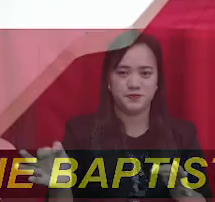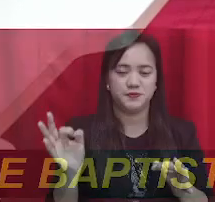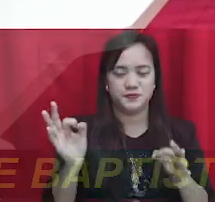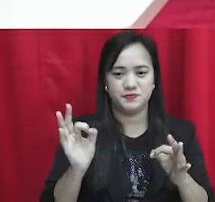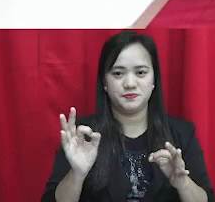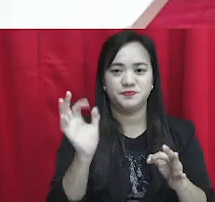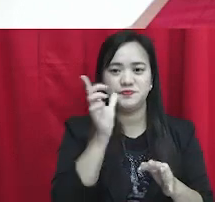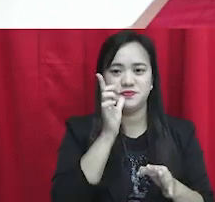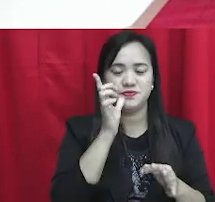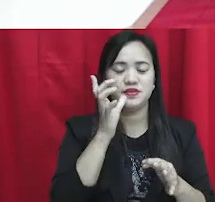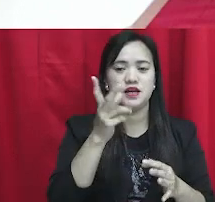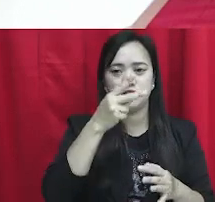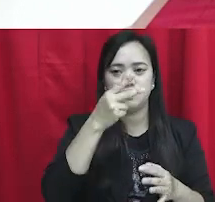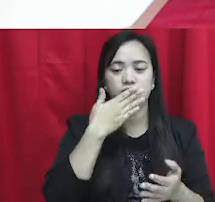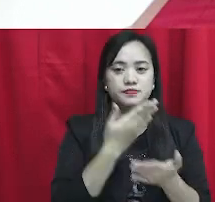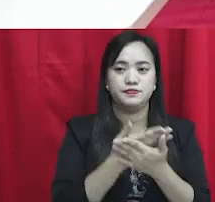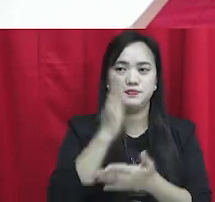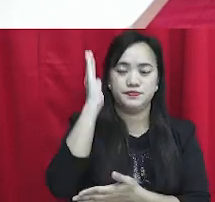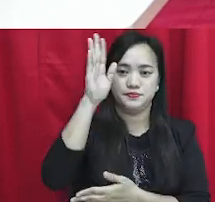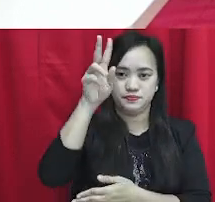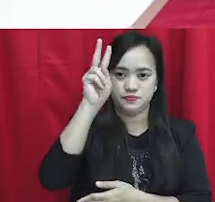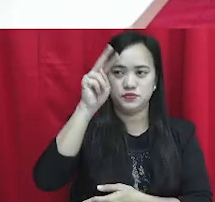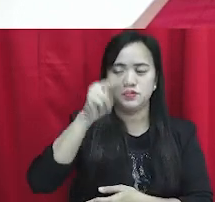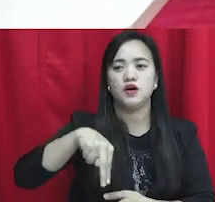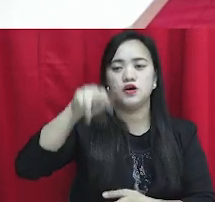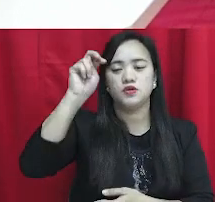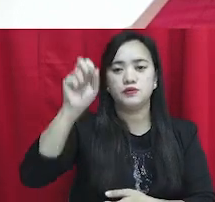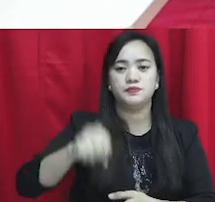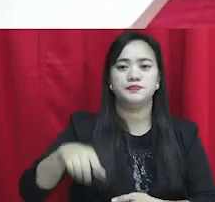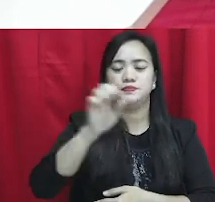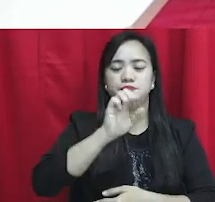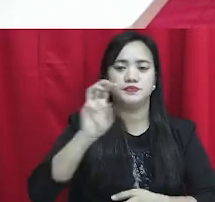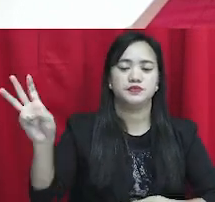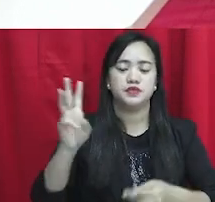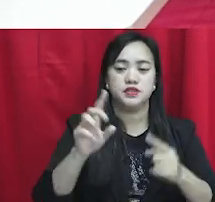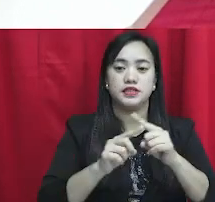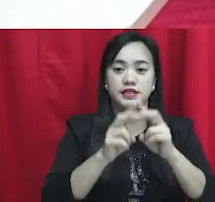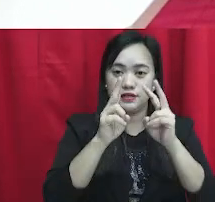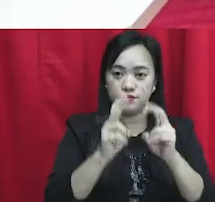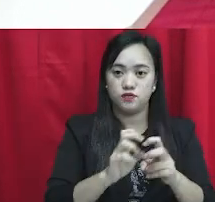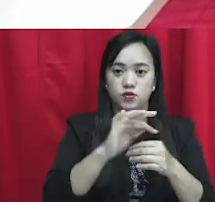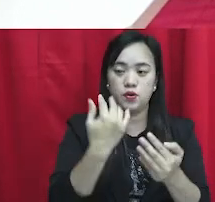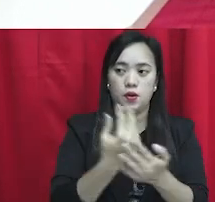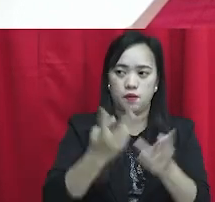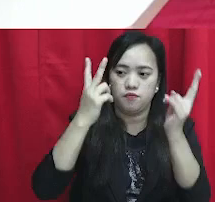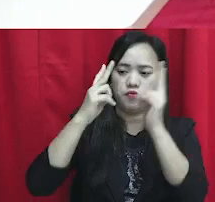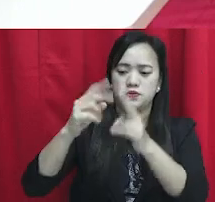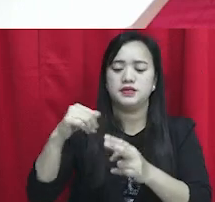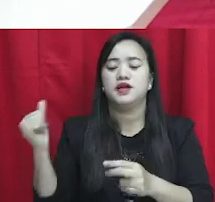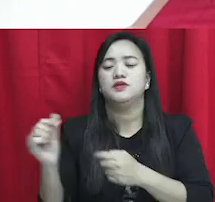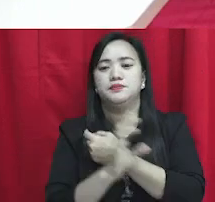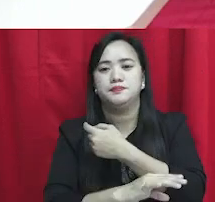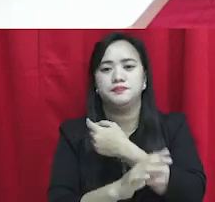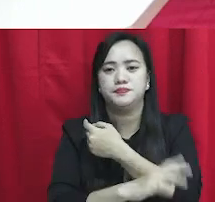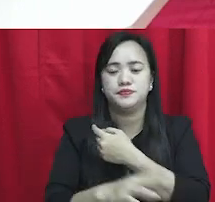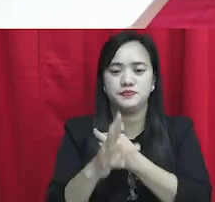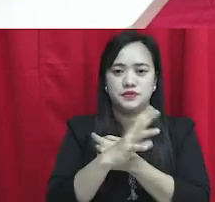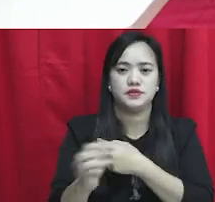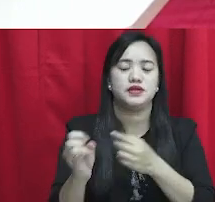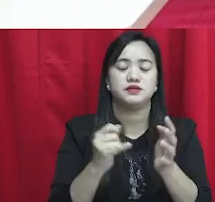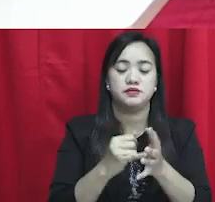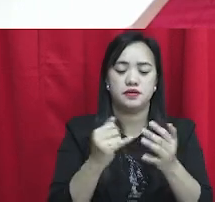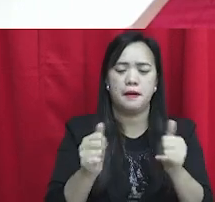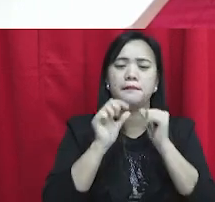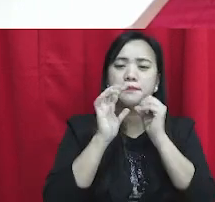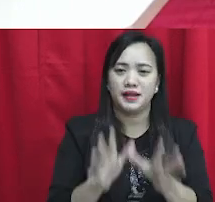magandang tanghali muli, North, South, East, and West Corner. And of course, to our viewers nationwide and worldwide, a blessed,